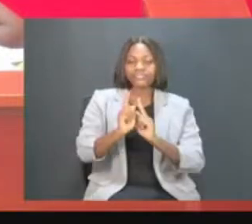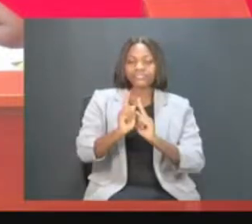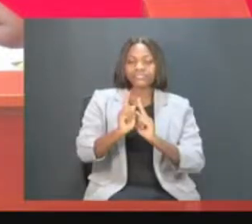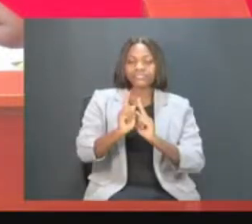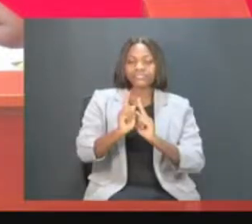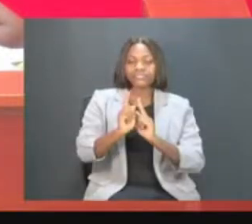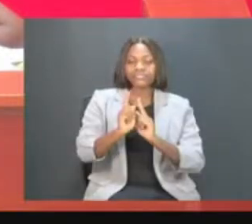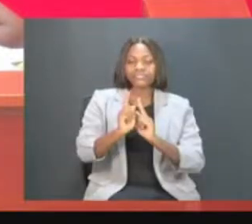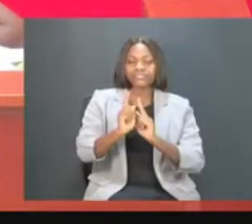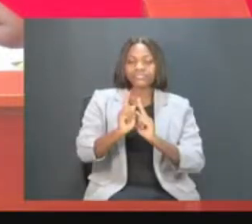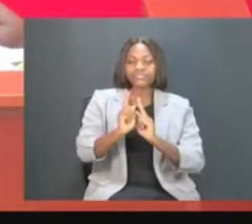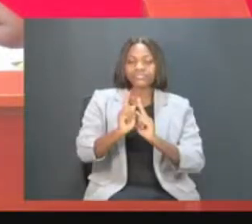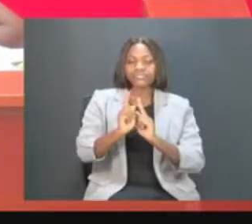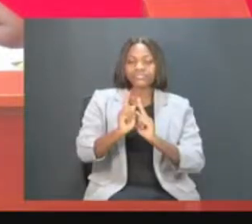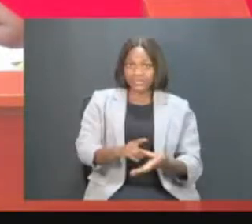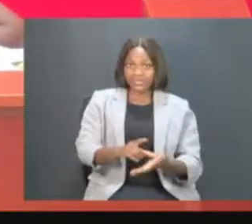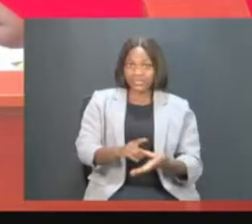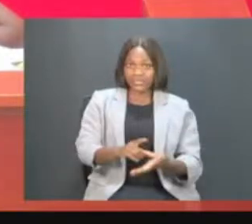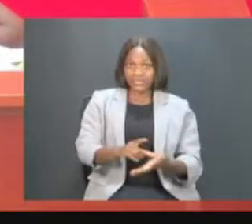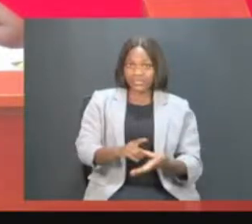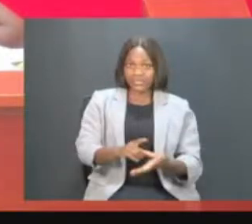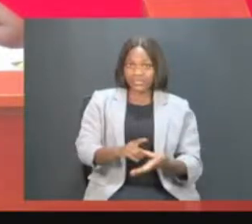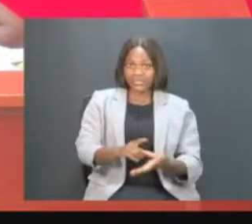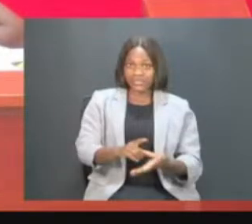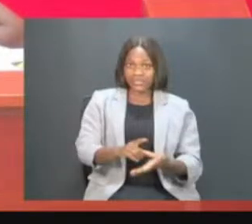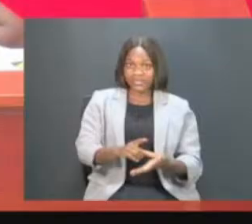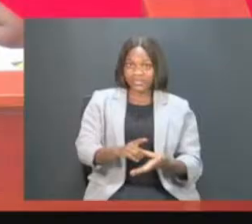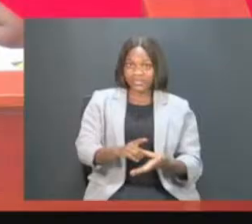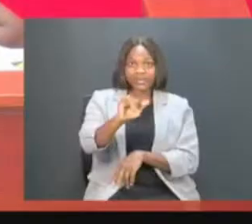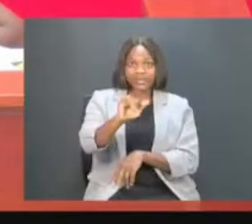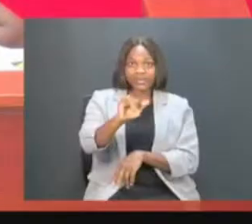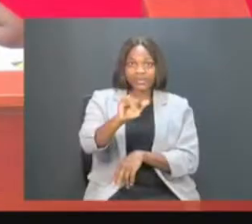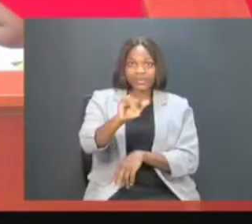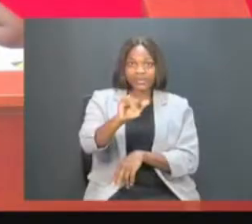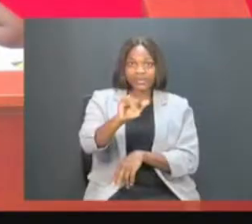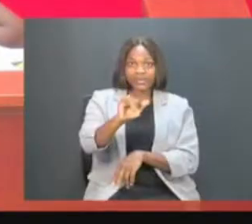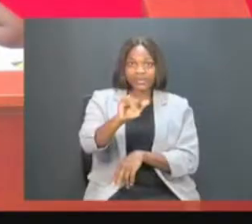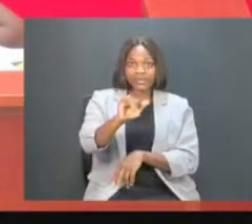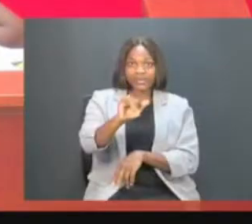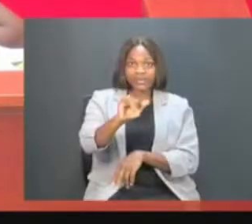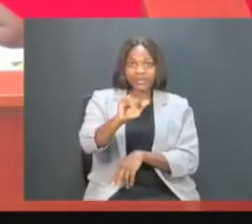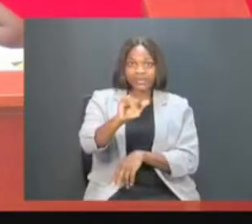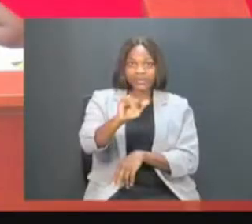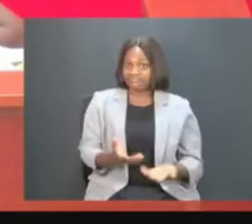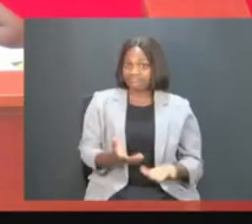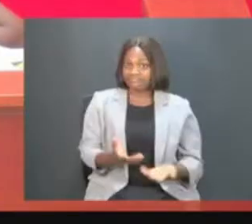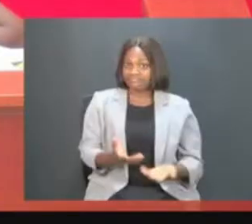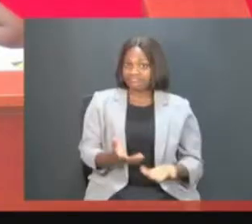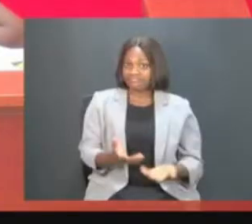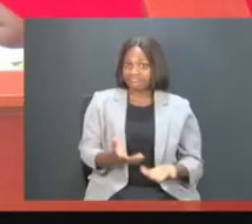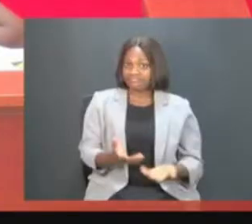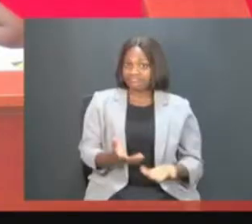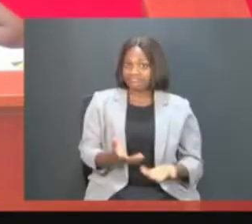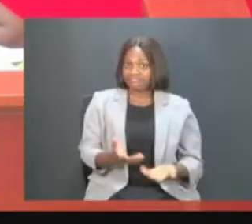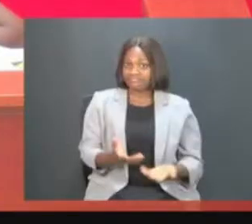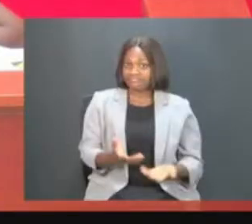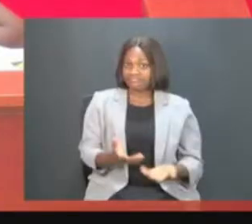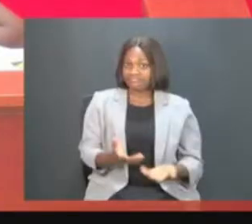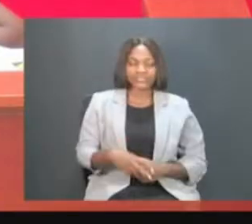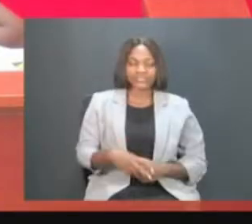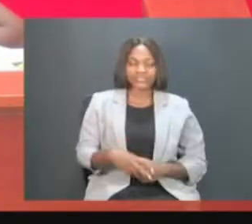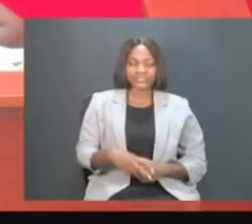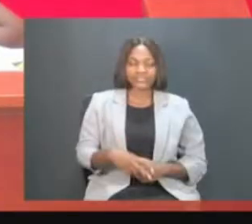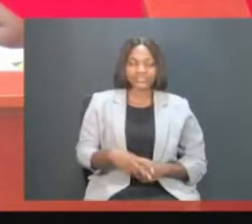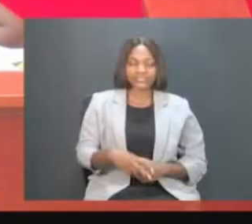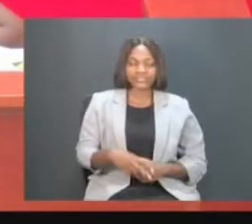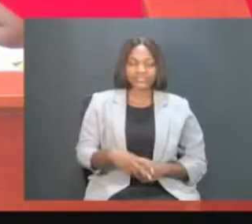So will you yield to Honorable Kabiru? Yes? Mr. Speaker, the arrangement you